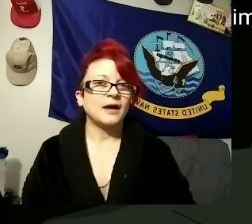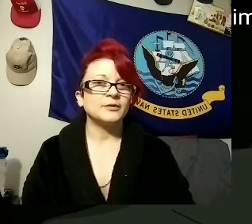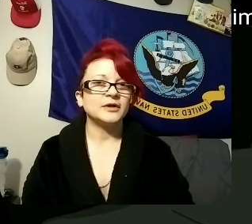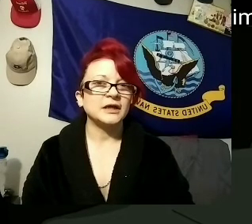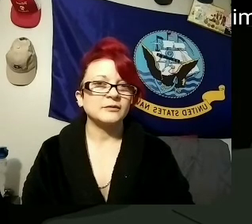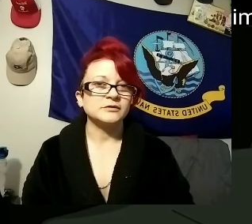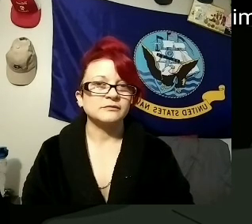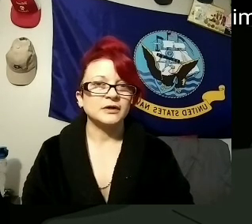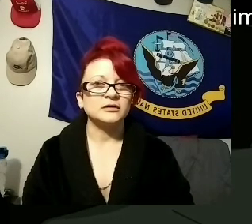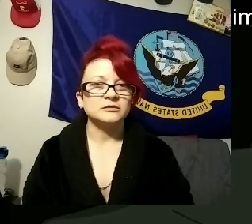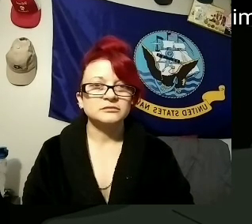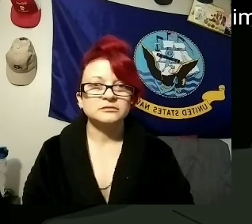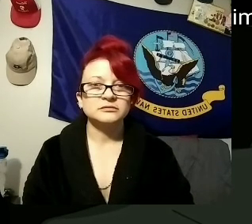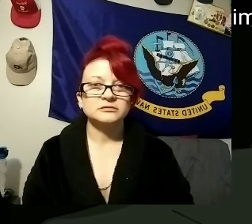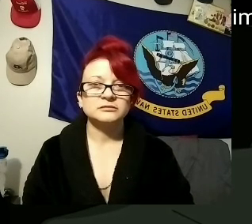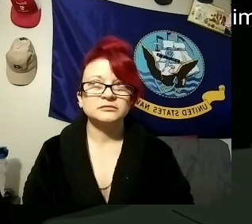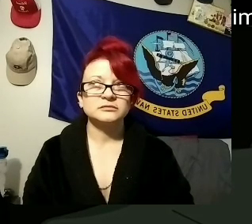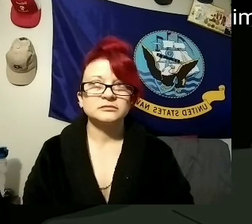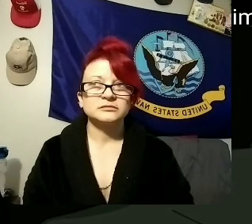I would think it was real.